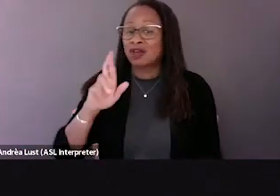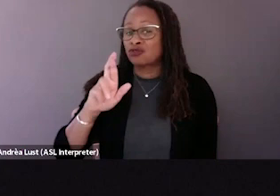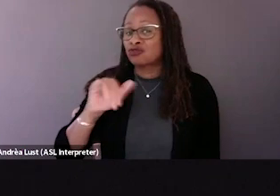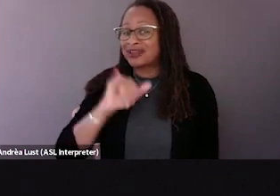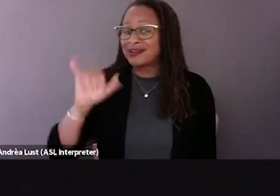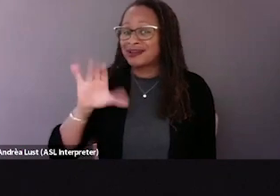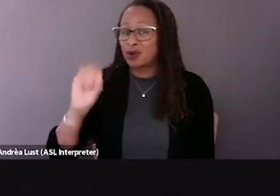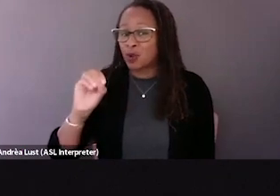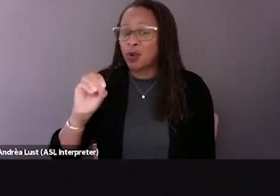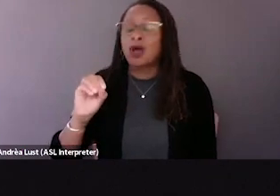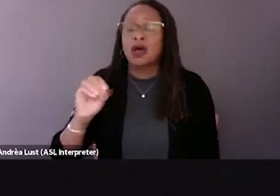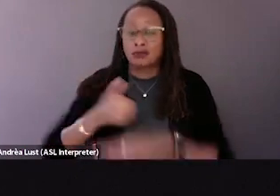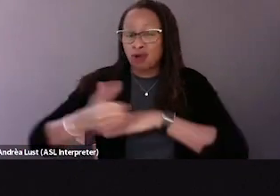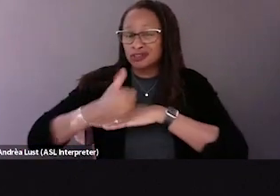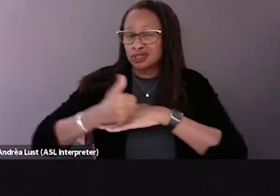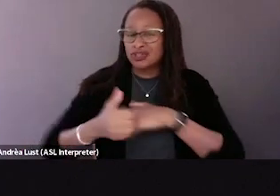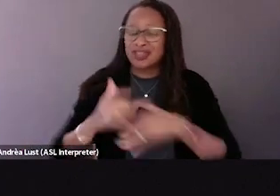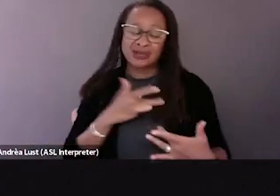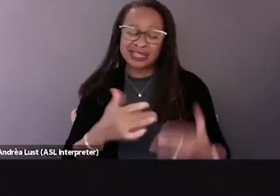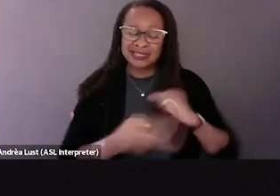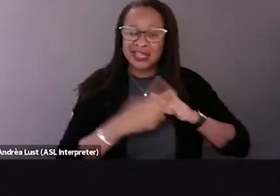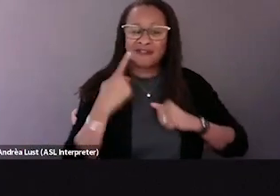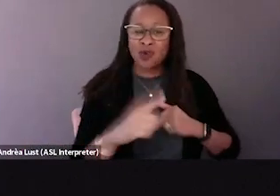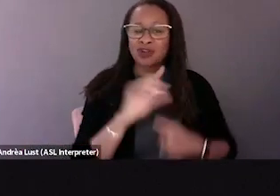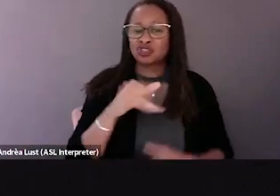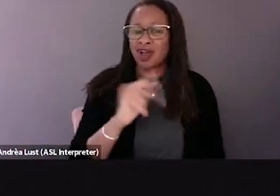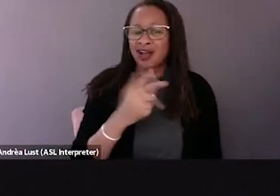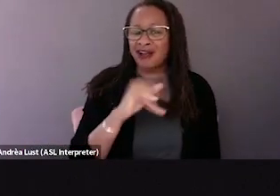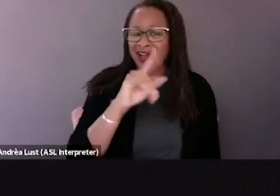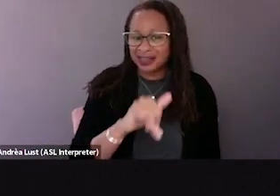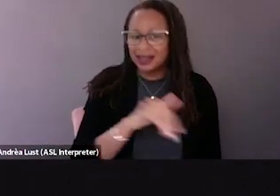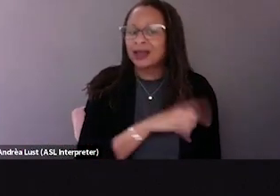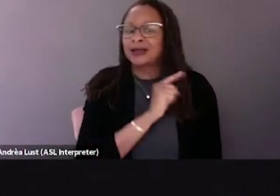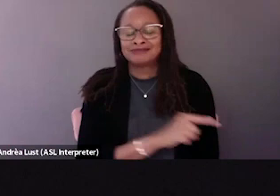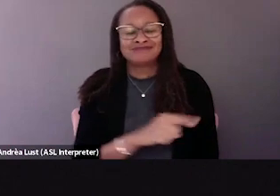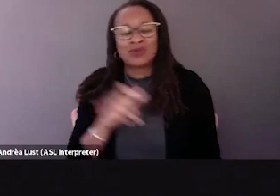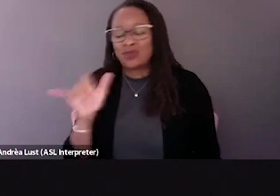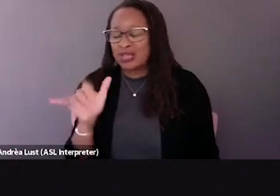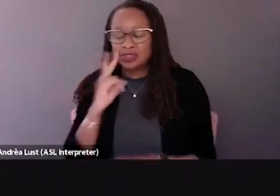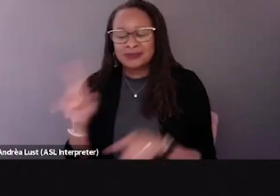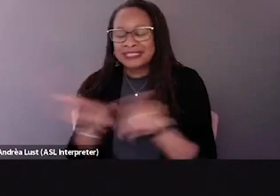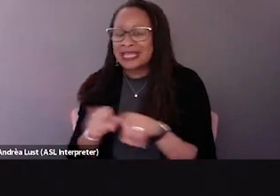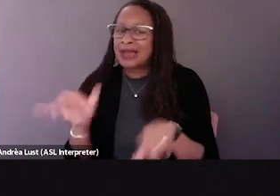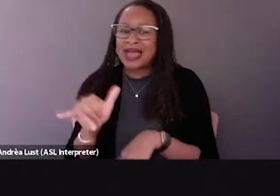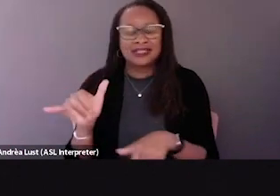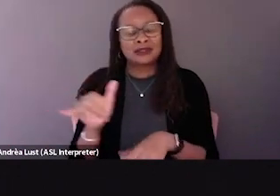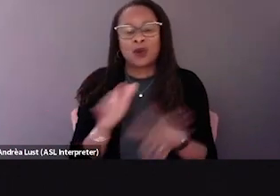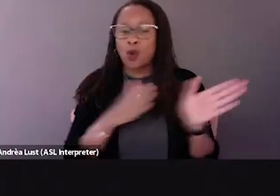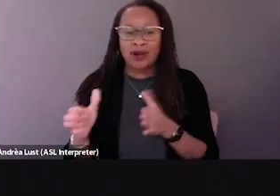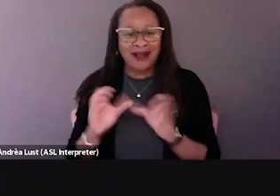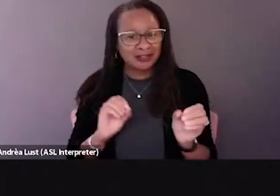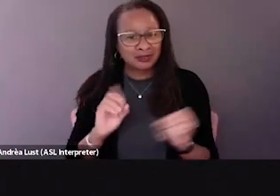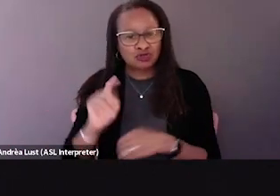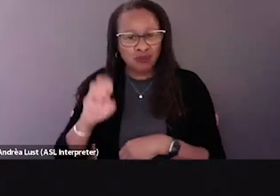typically reserved for John Gotti and New York mobsters. We treated them exactly like New York mobsters because that's what they were. They're an organized crime group. They just